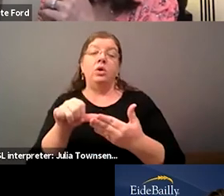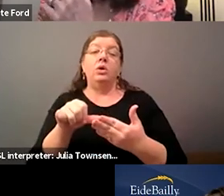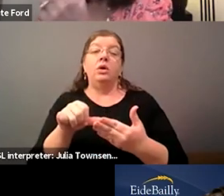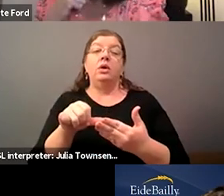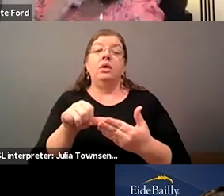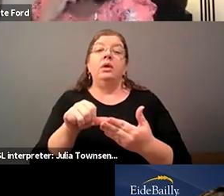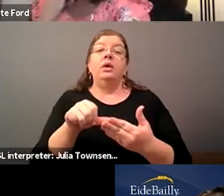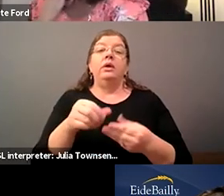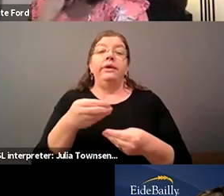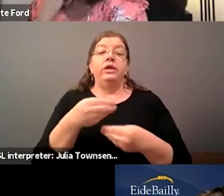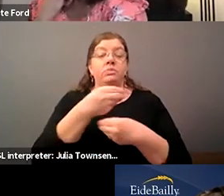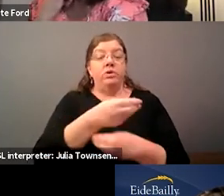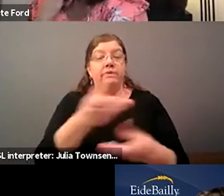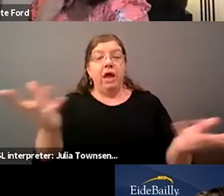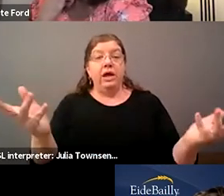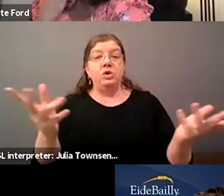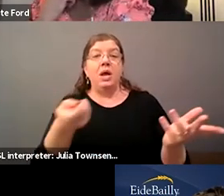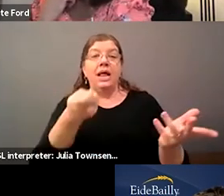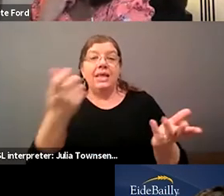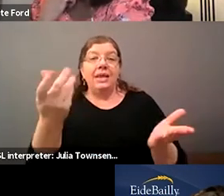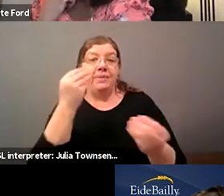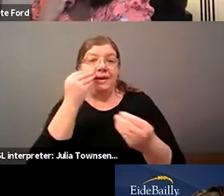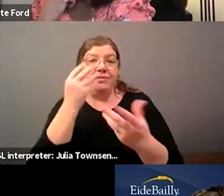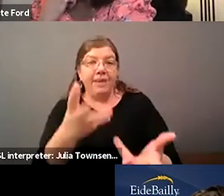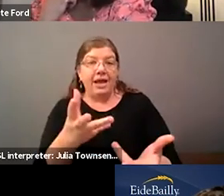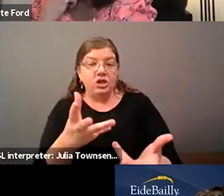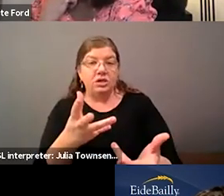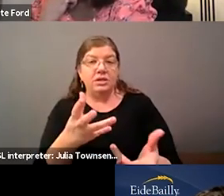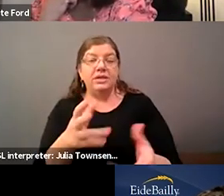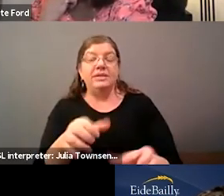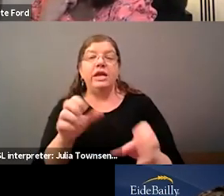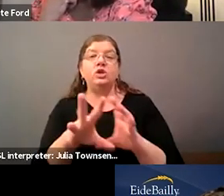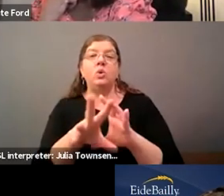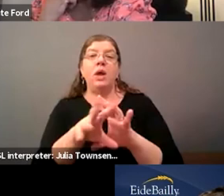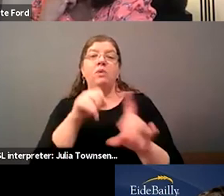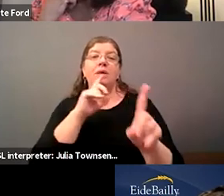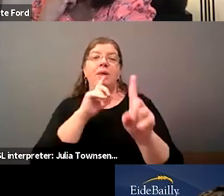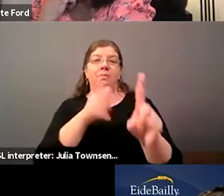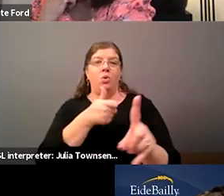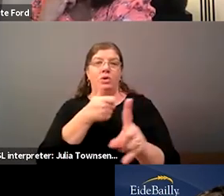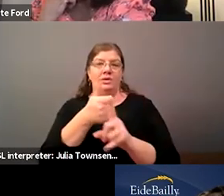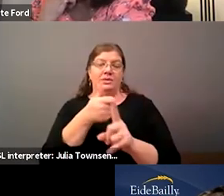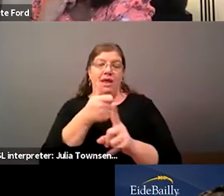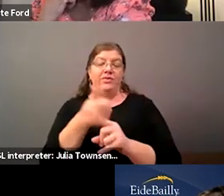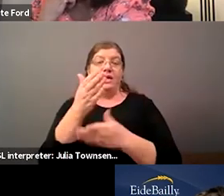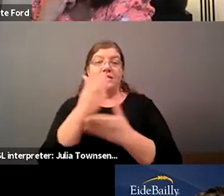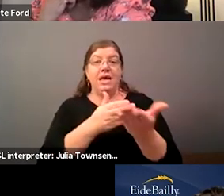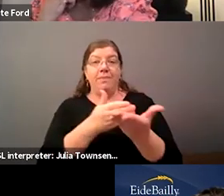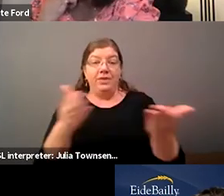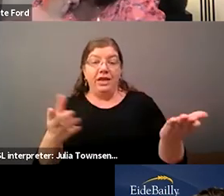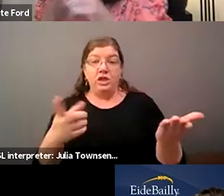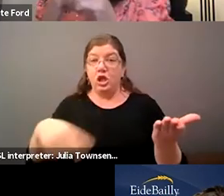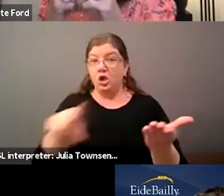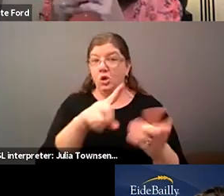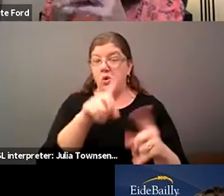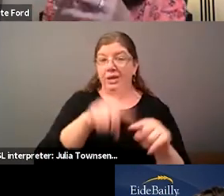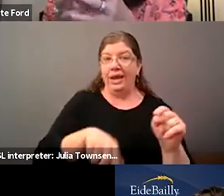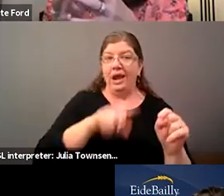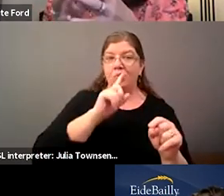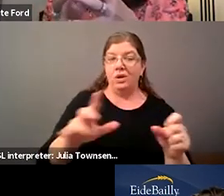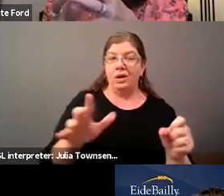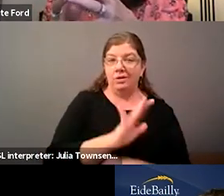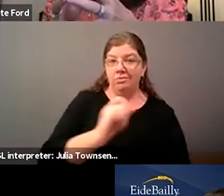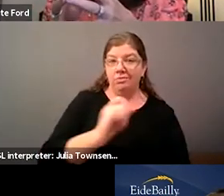a little bit of information that takes you outside of the report itself you know there's some things that you can't really get a grasp